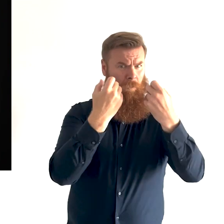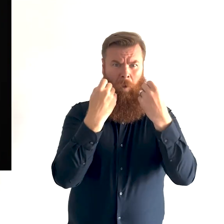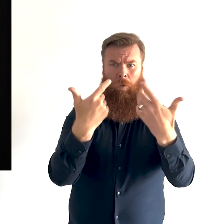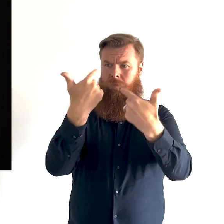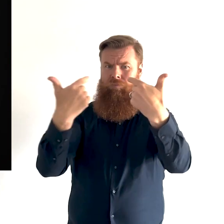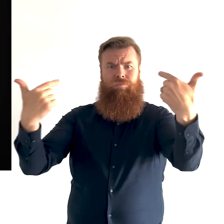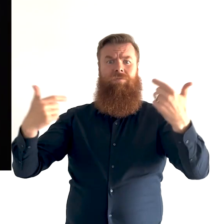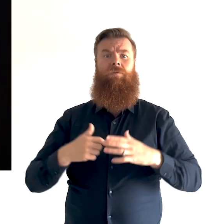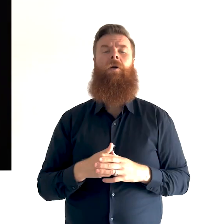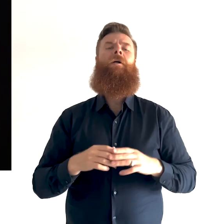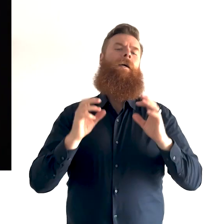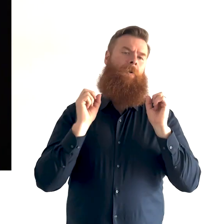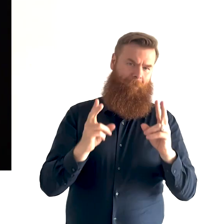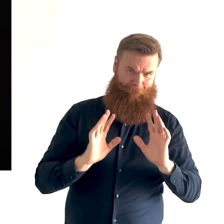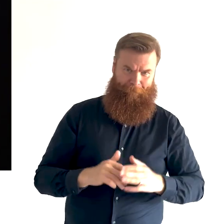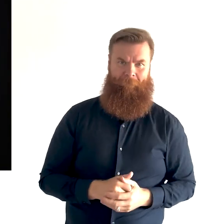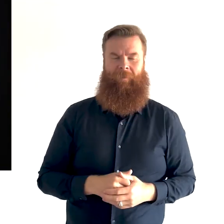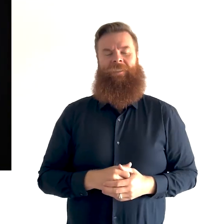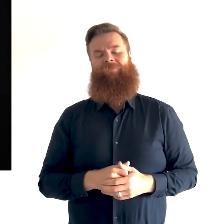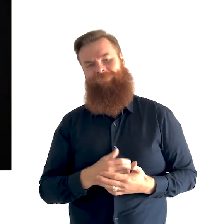Wall of cameras. Okay.